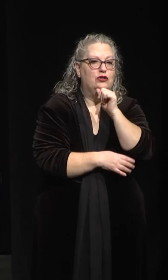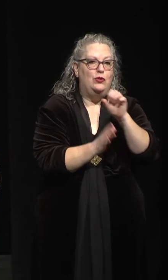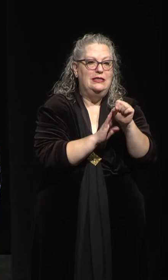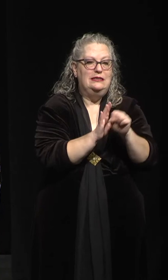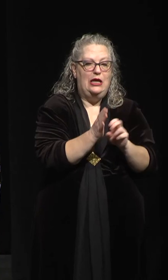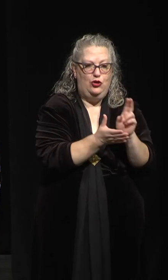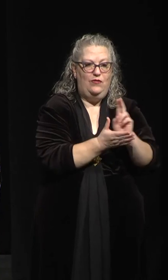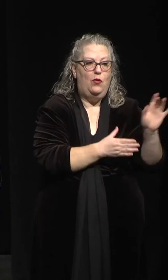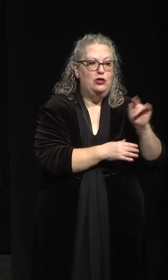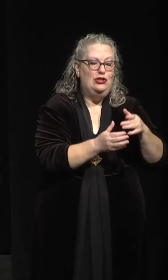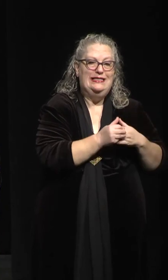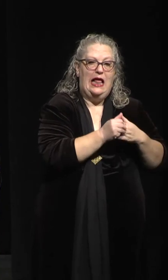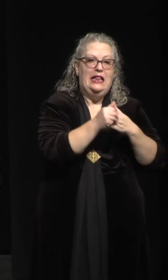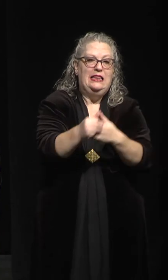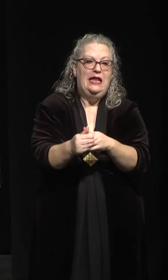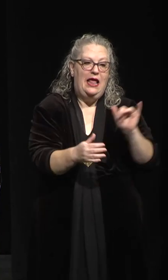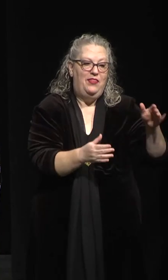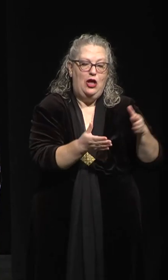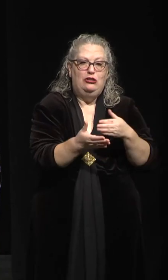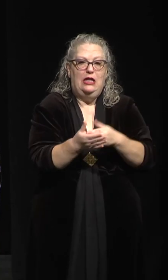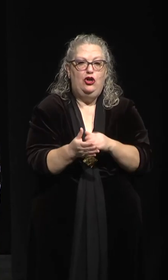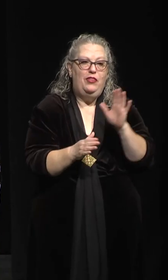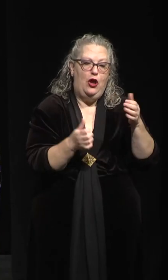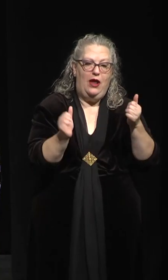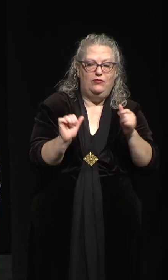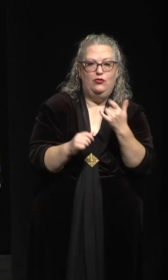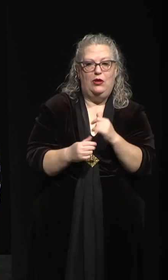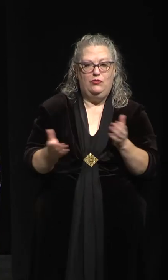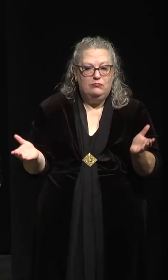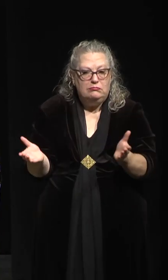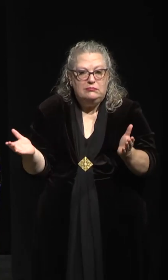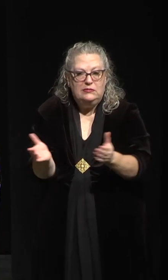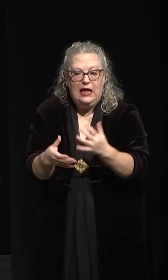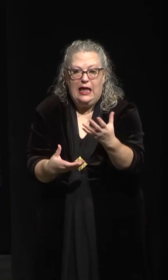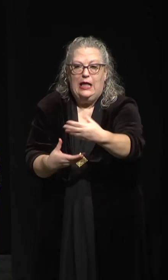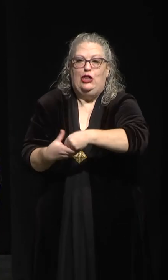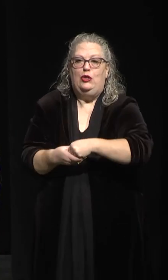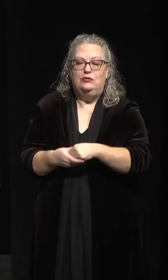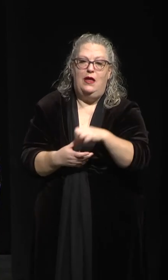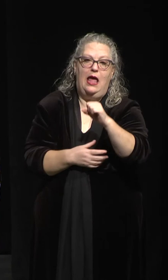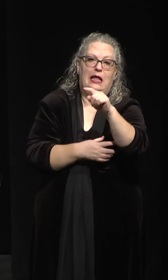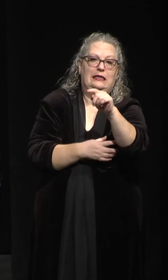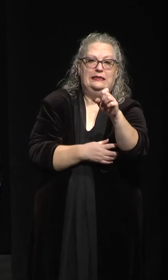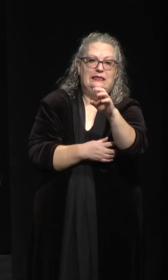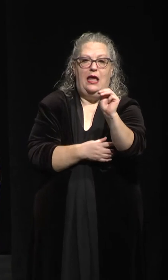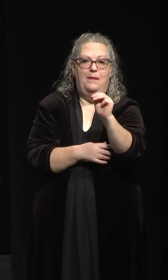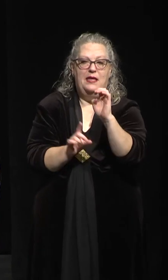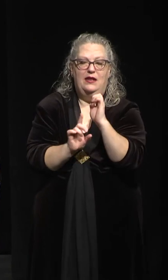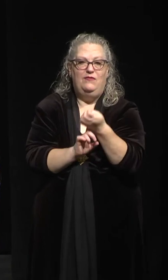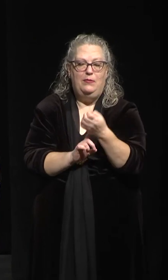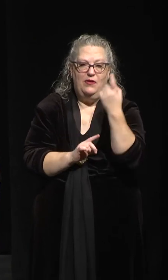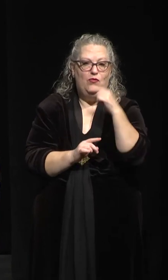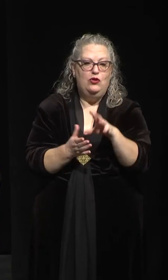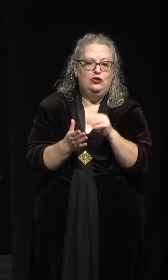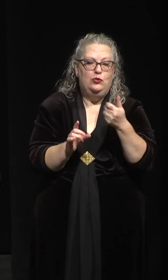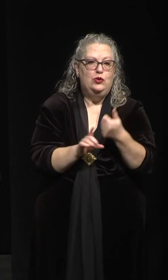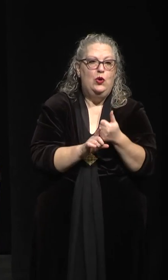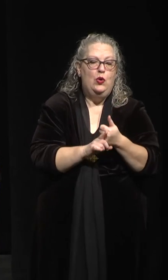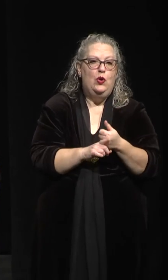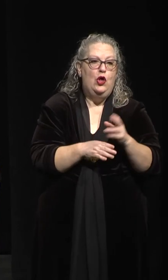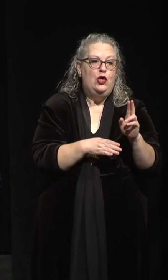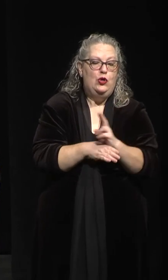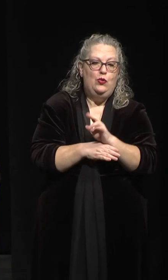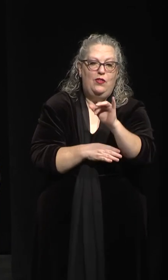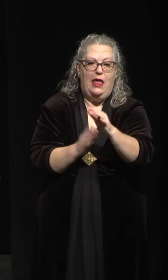University, where she is leading the center's effort to foster inclusive STEM environments for students who use